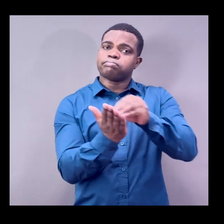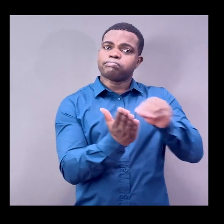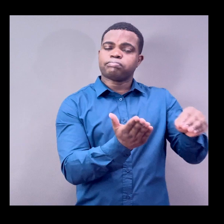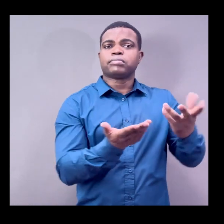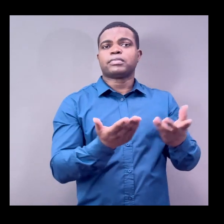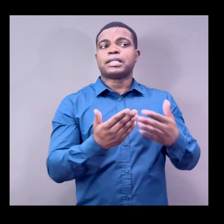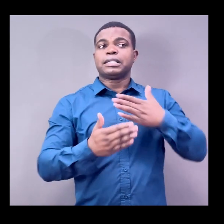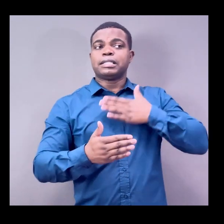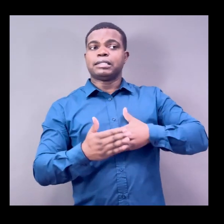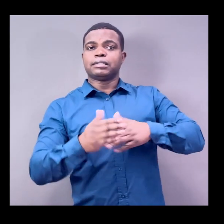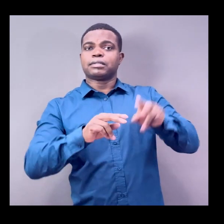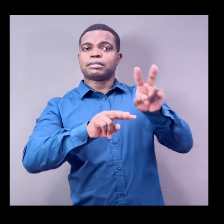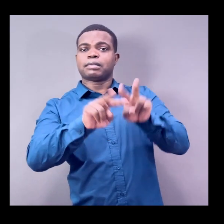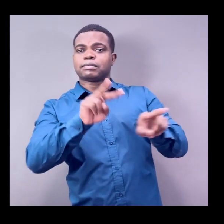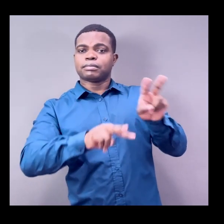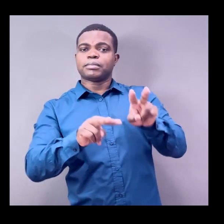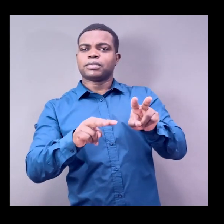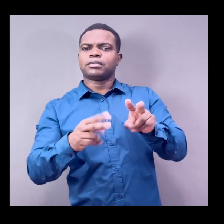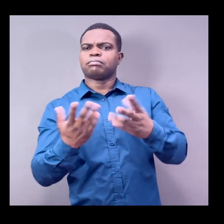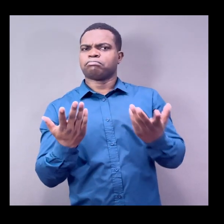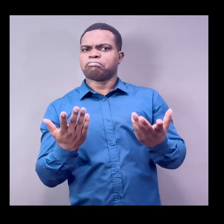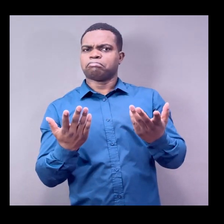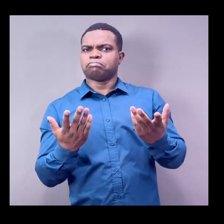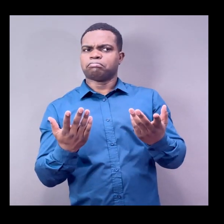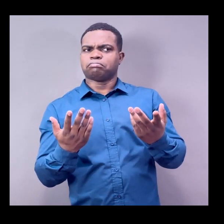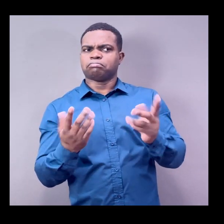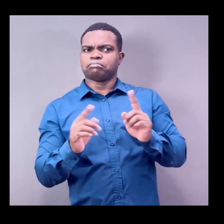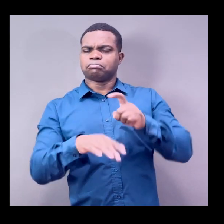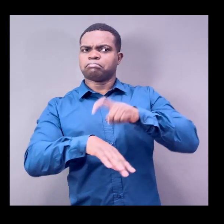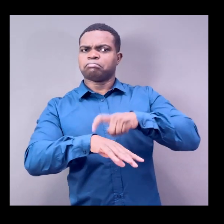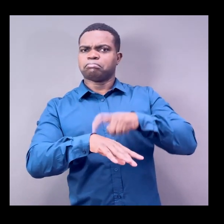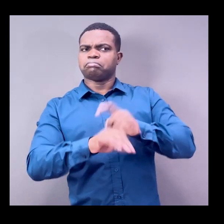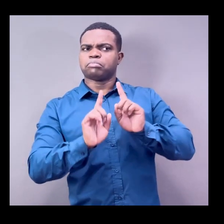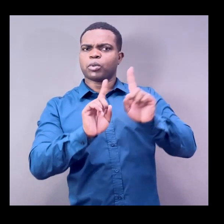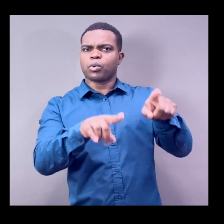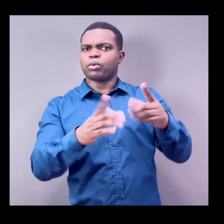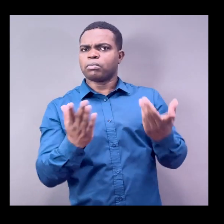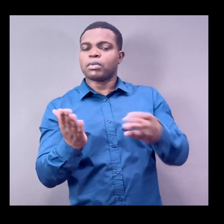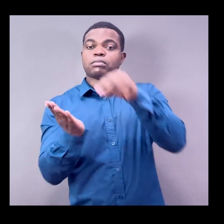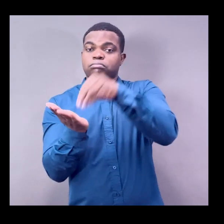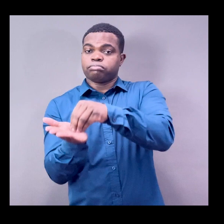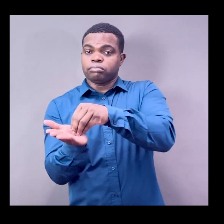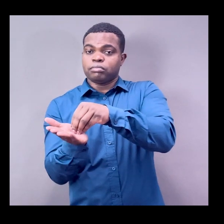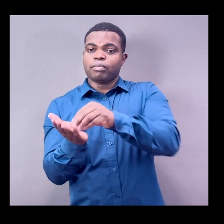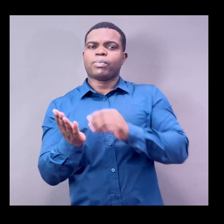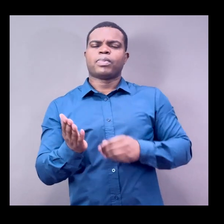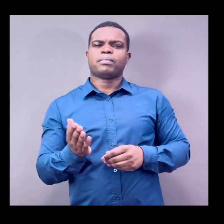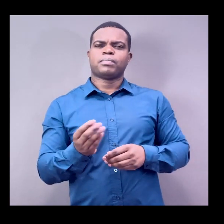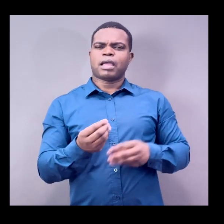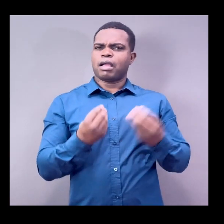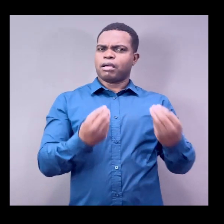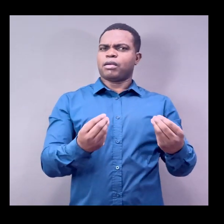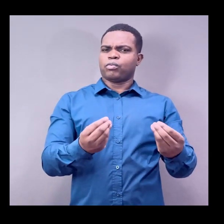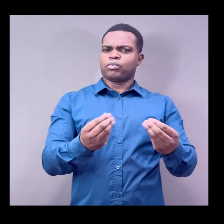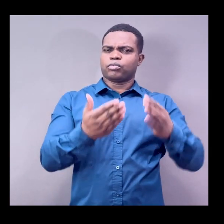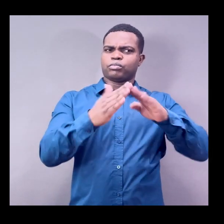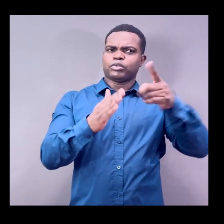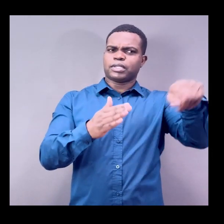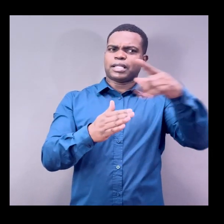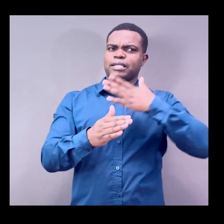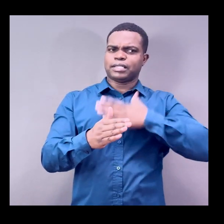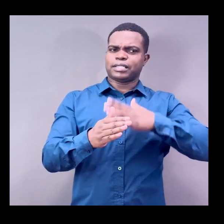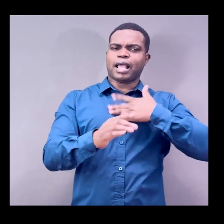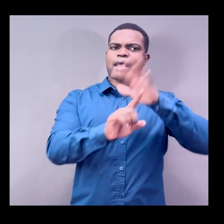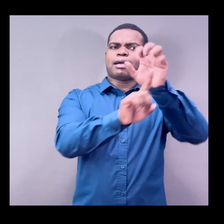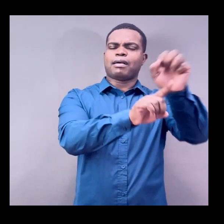your needs assessments, what are you going to be doing? How do you plan to identify the